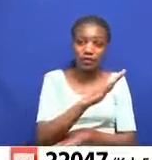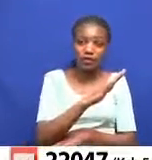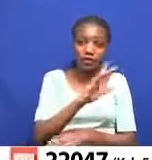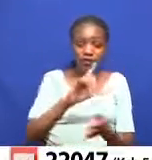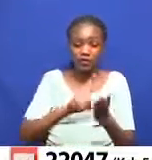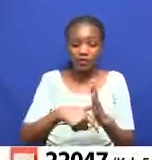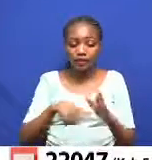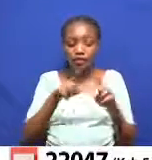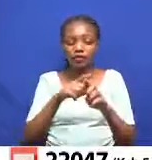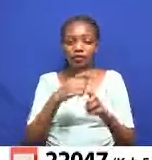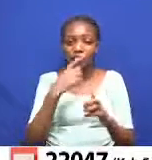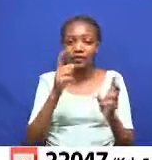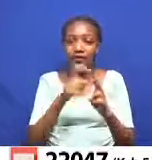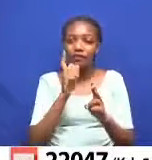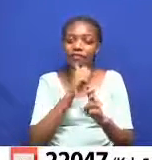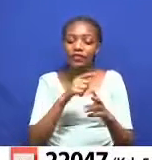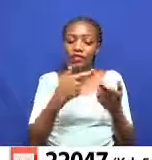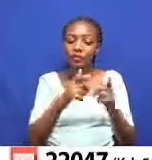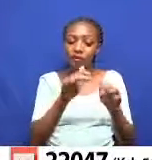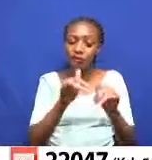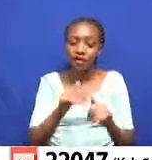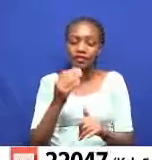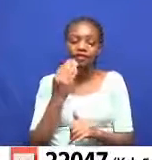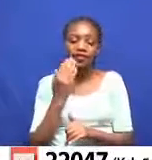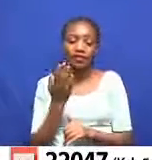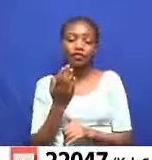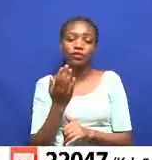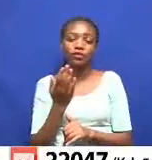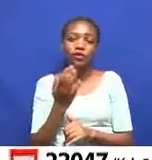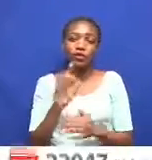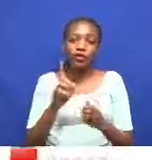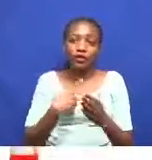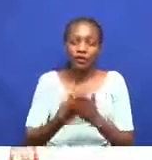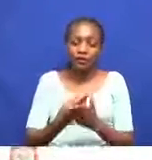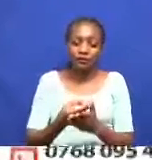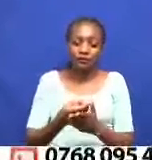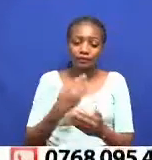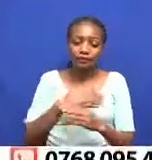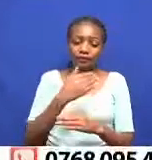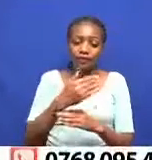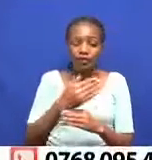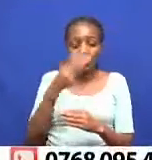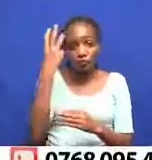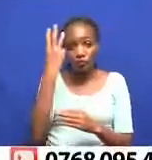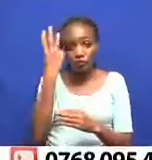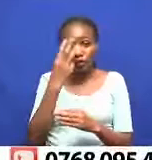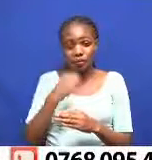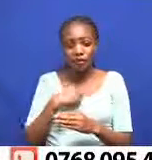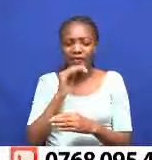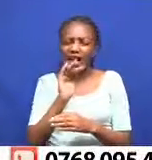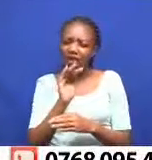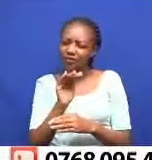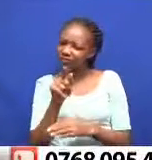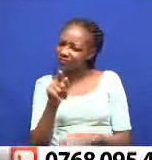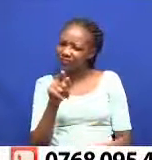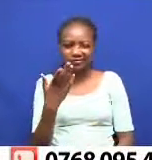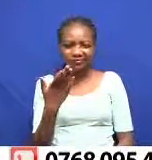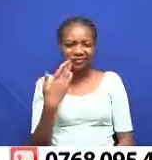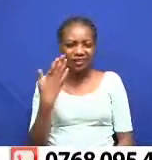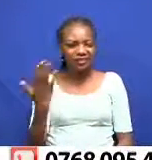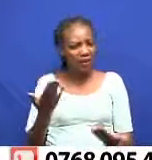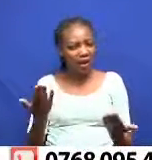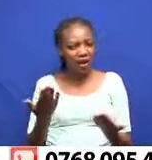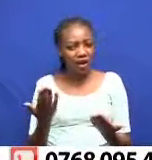making a test. They are waiting for the results. Come on Wednesday, I asked him. The doctor has brought the results,